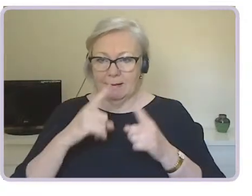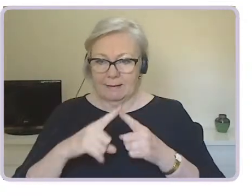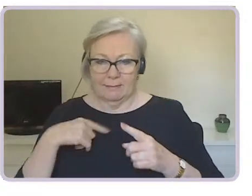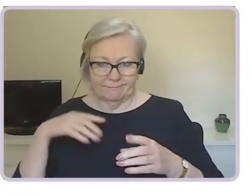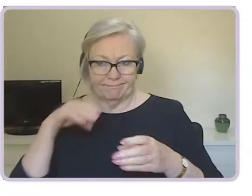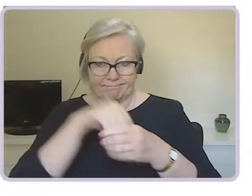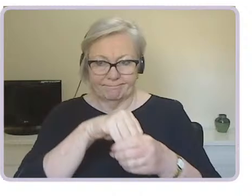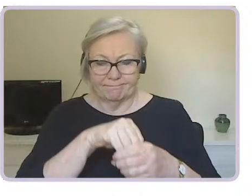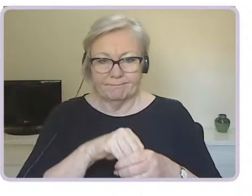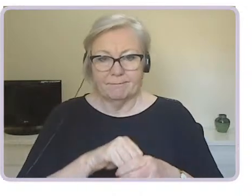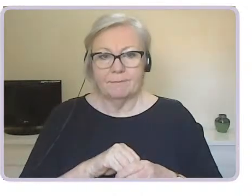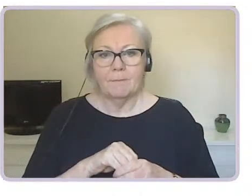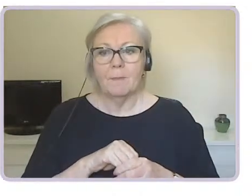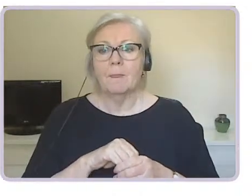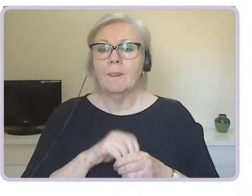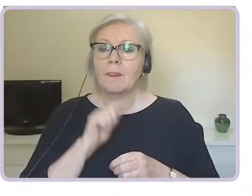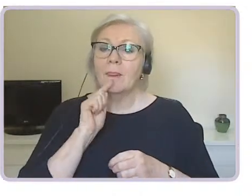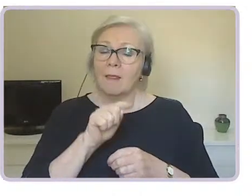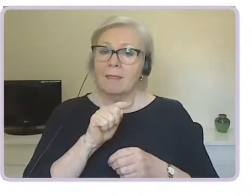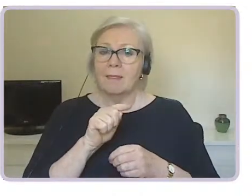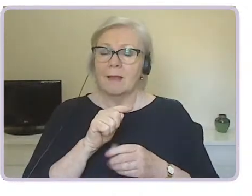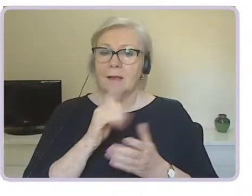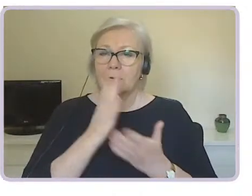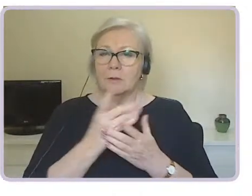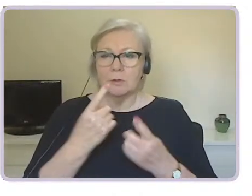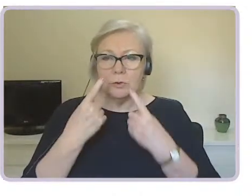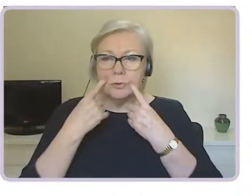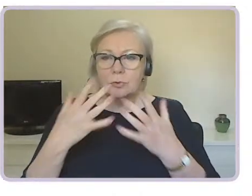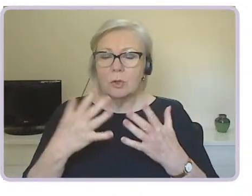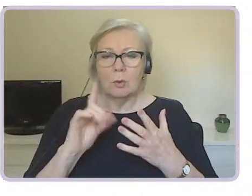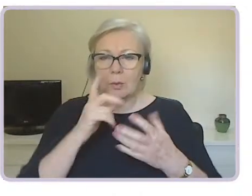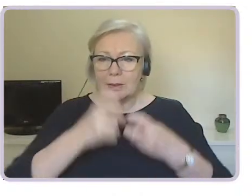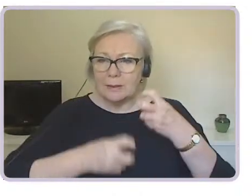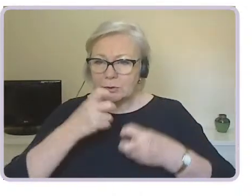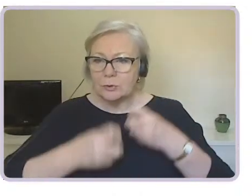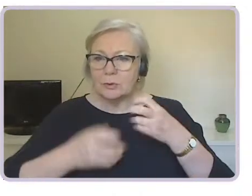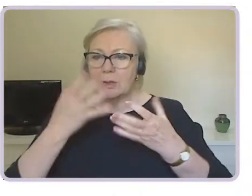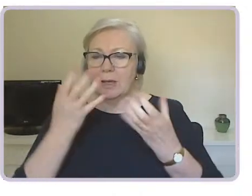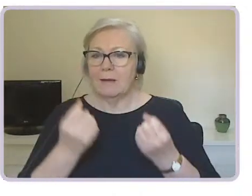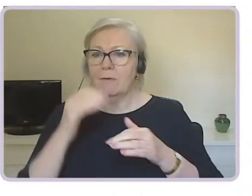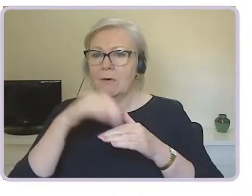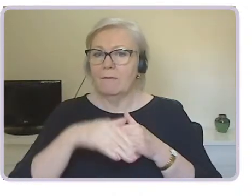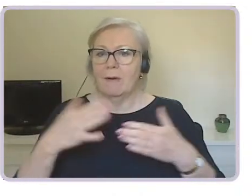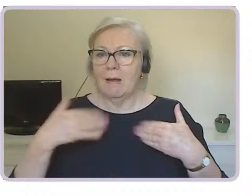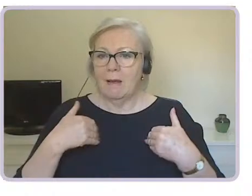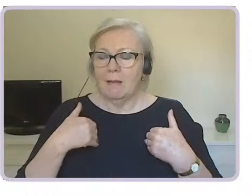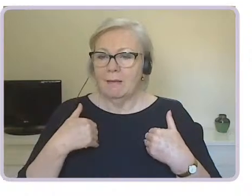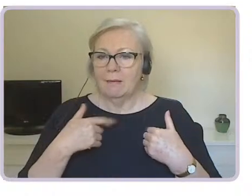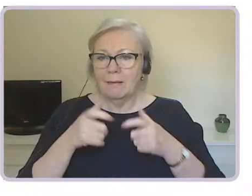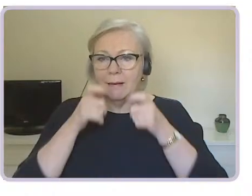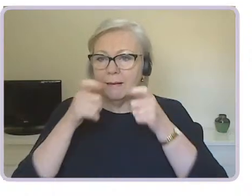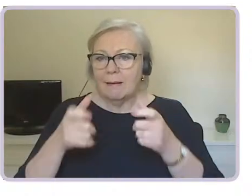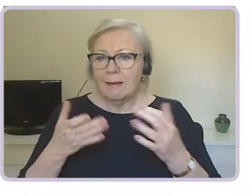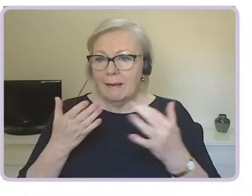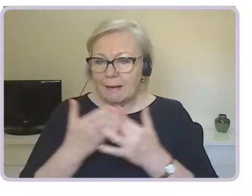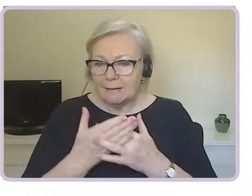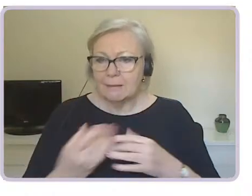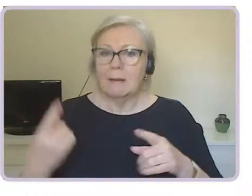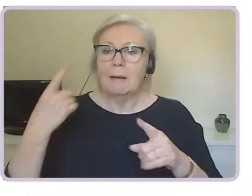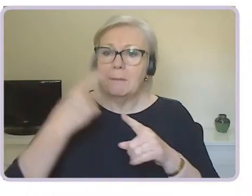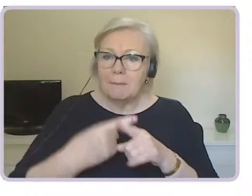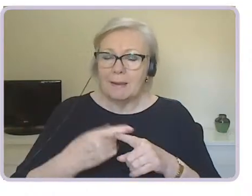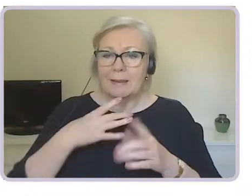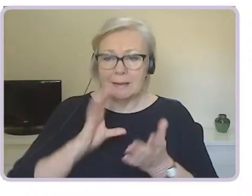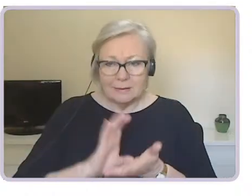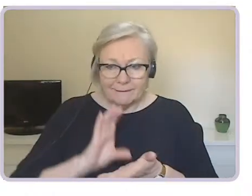they that again emphasised some of the issues around healthcare access. Importantly, the need to fund